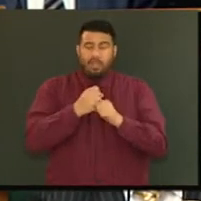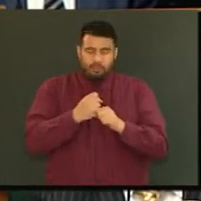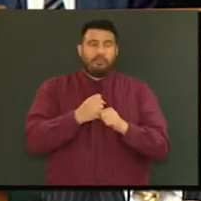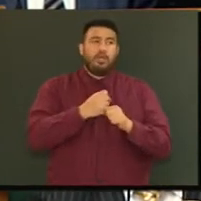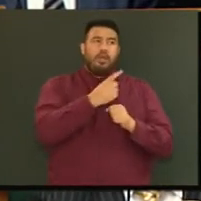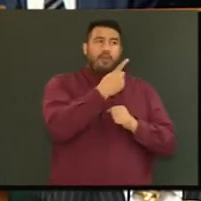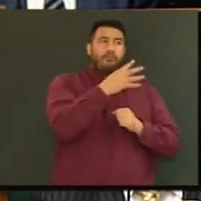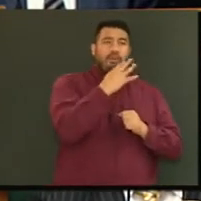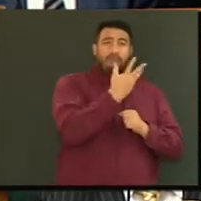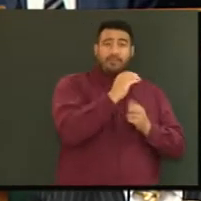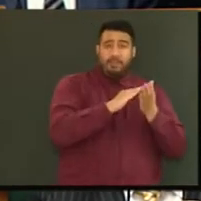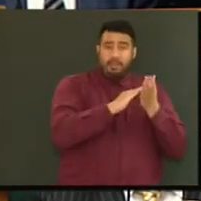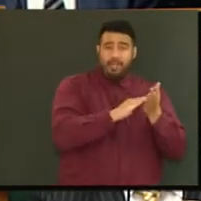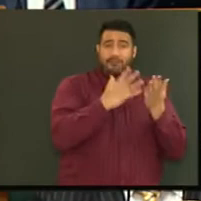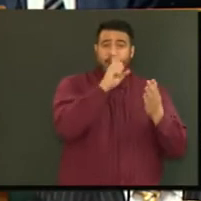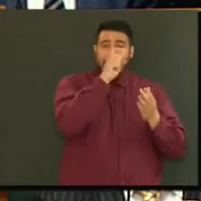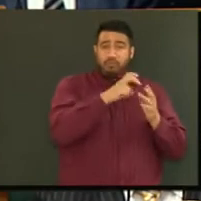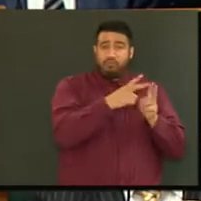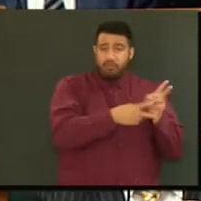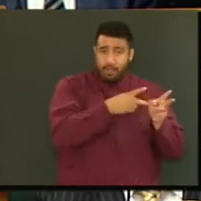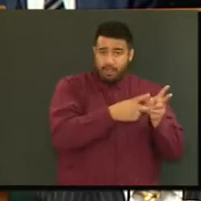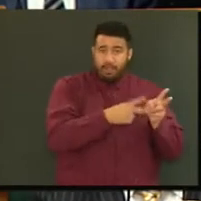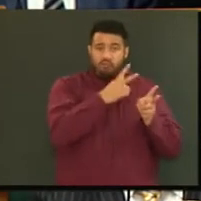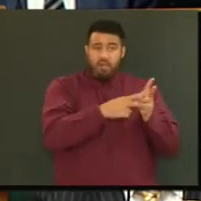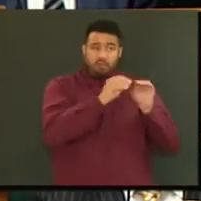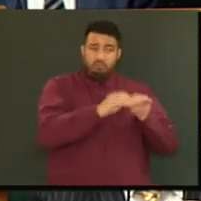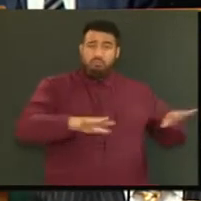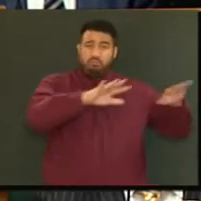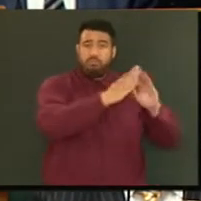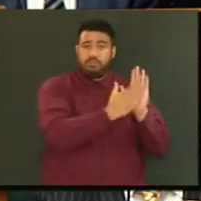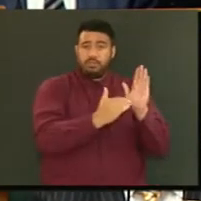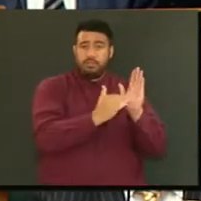$450 million for Kiwi Rail, for the rail network around New Zealand,